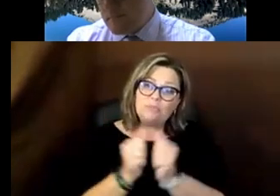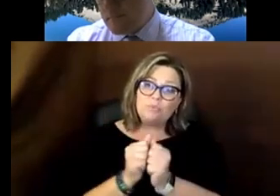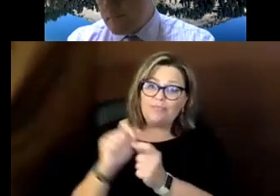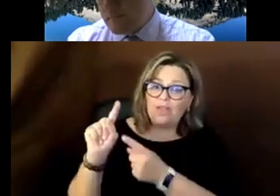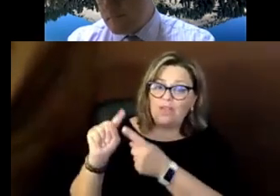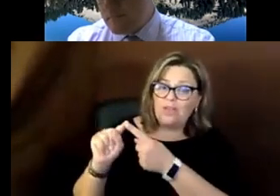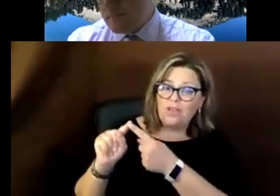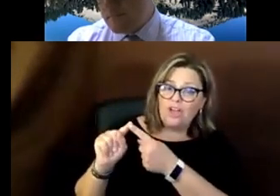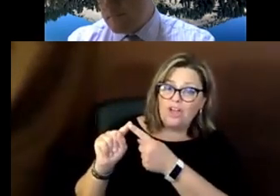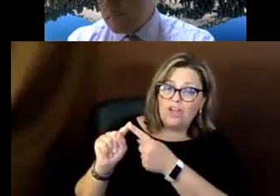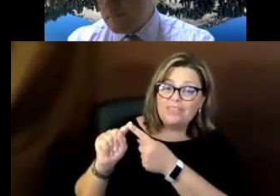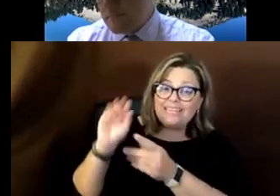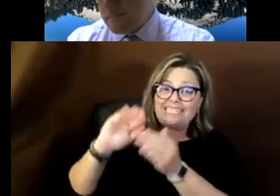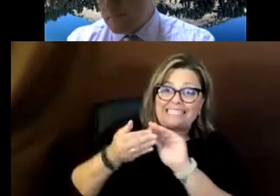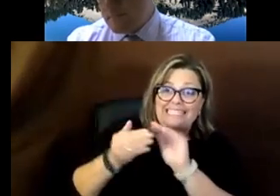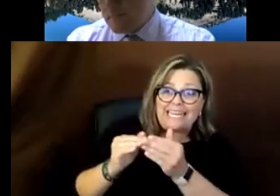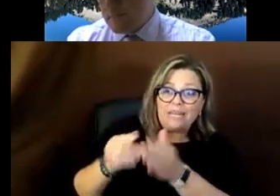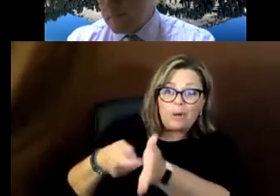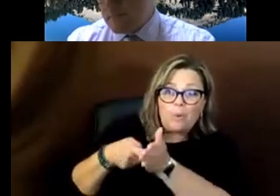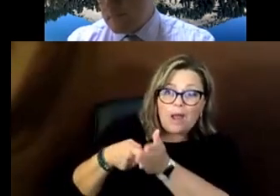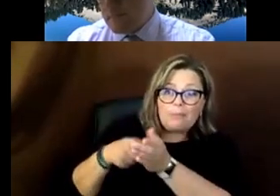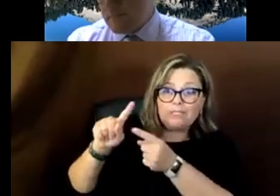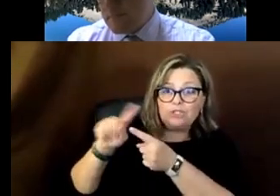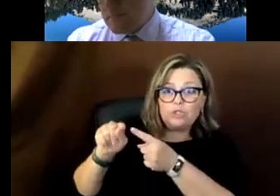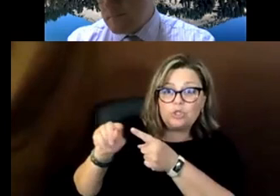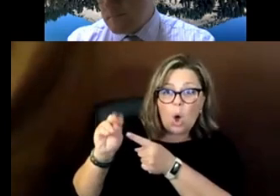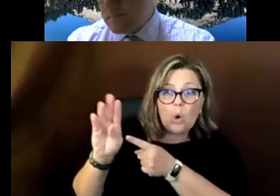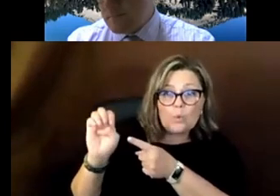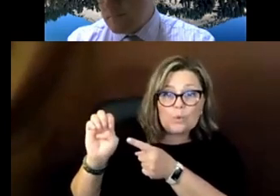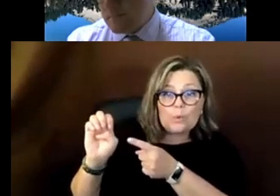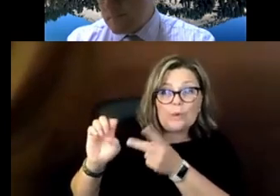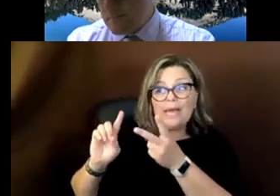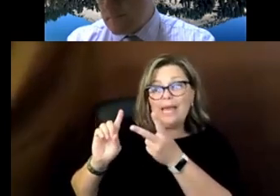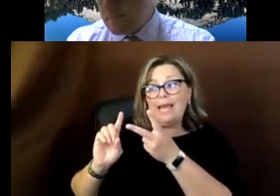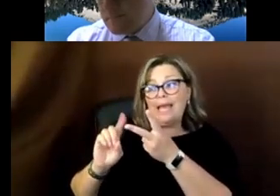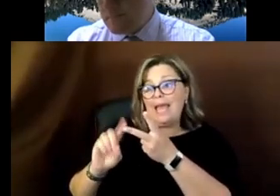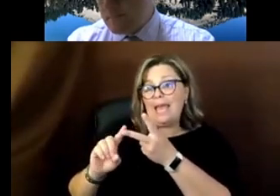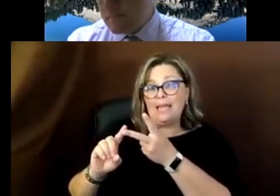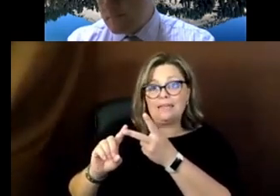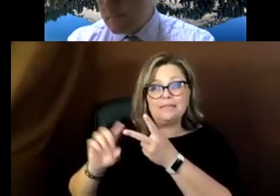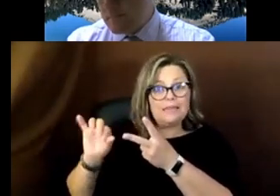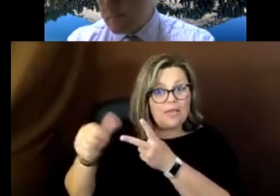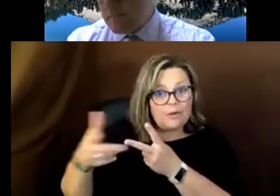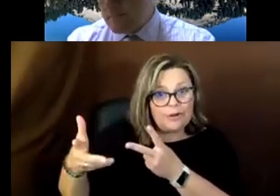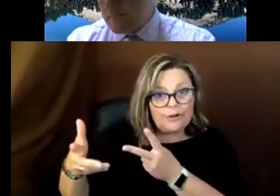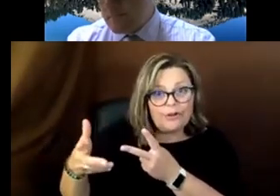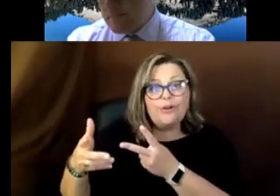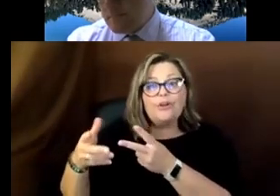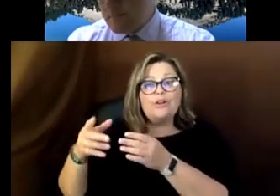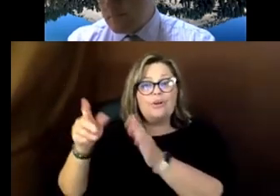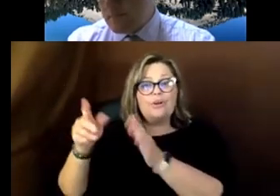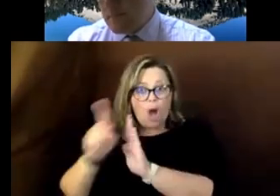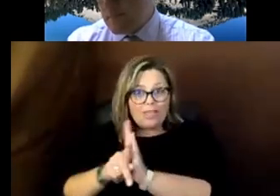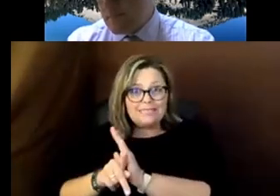to, you know, especially as we're moving forward with this plan for California, we need to be